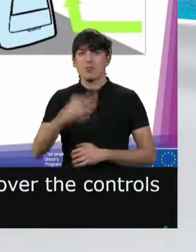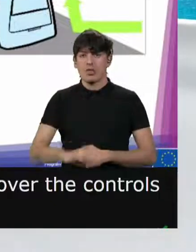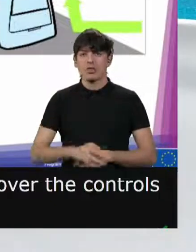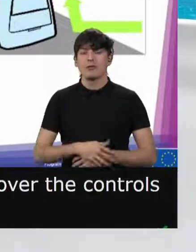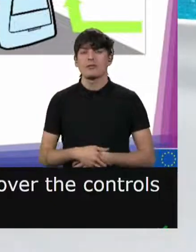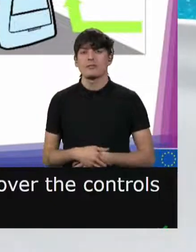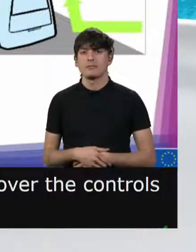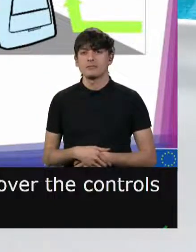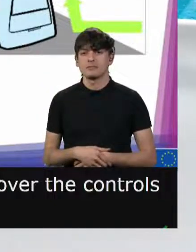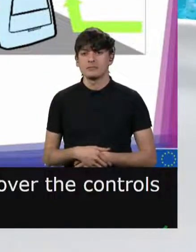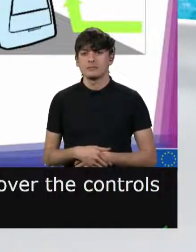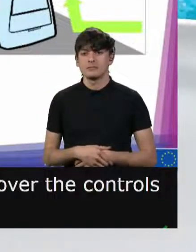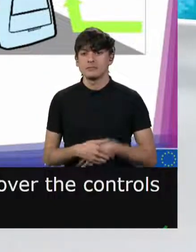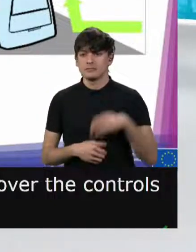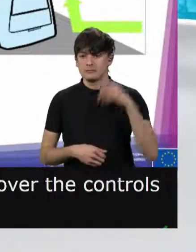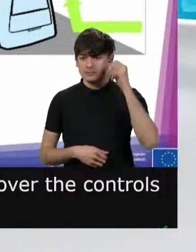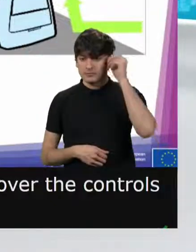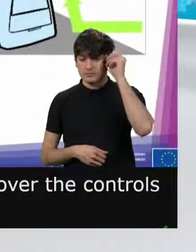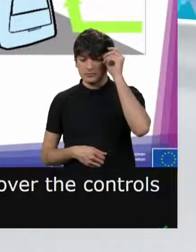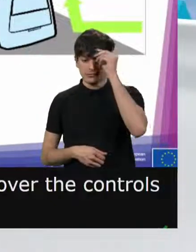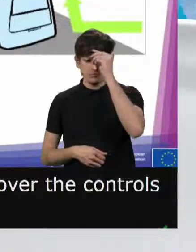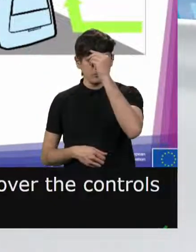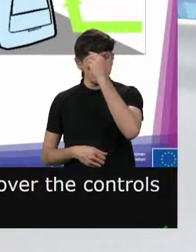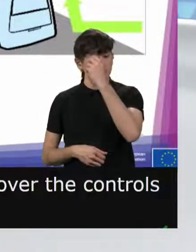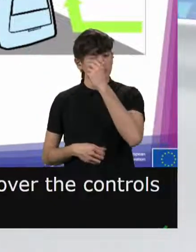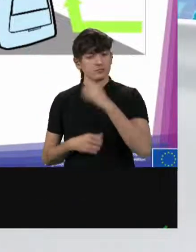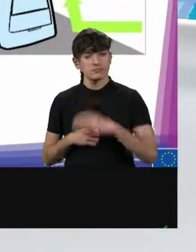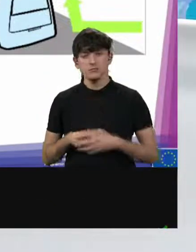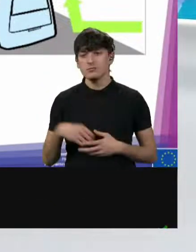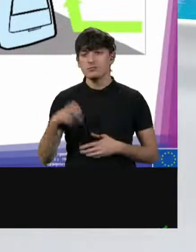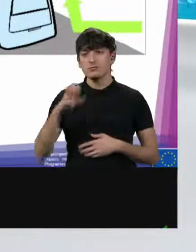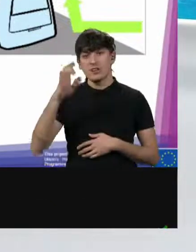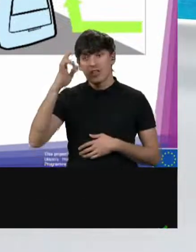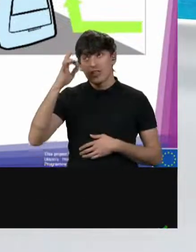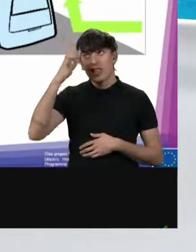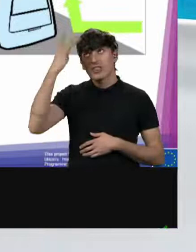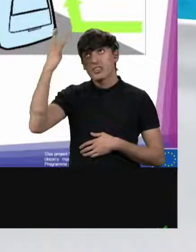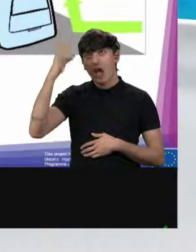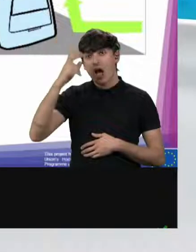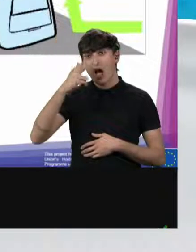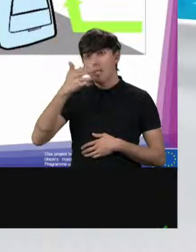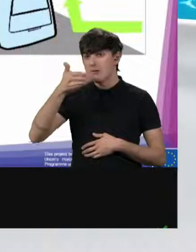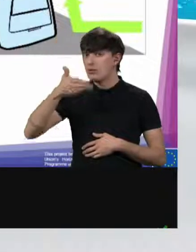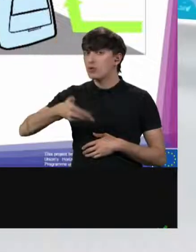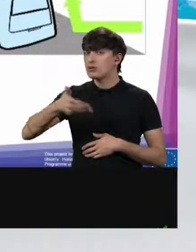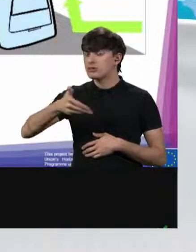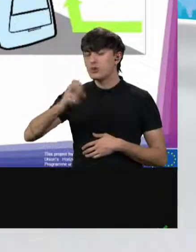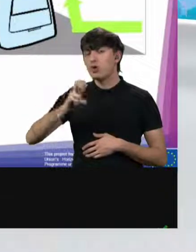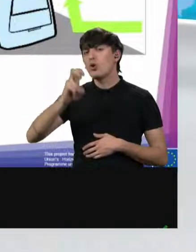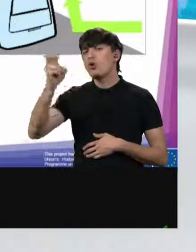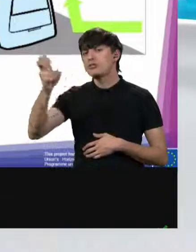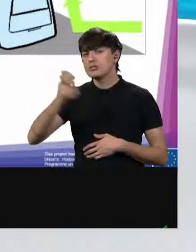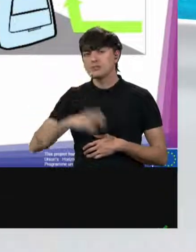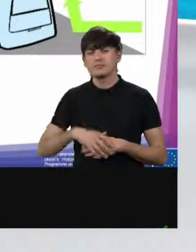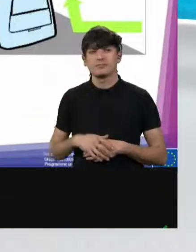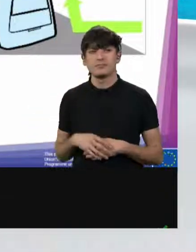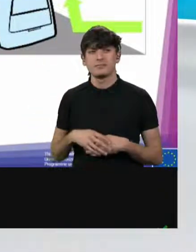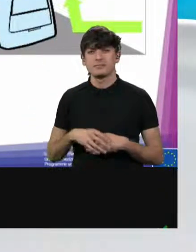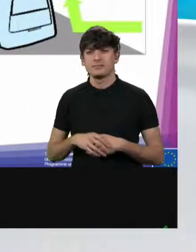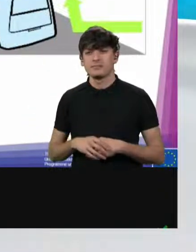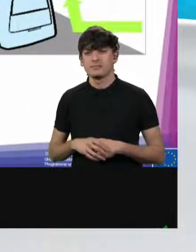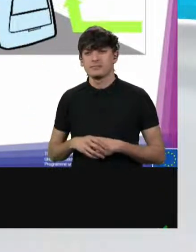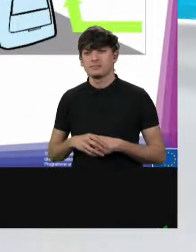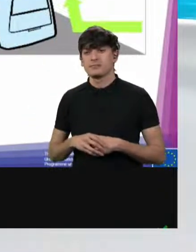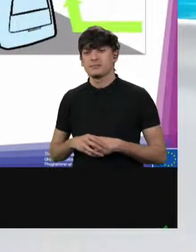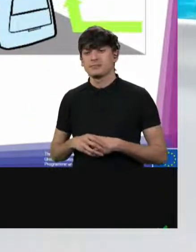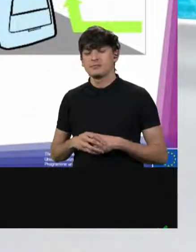And the other really big idea that people had, we talked about why is